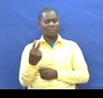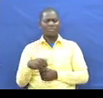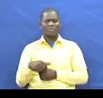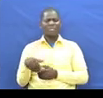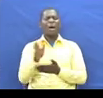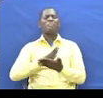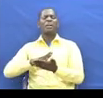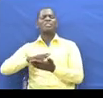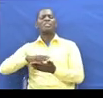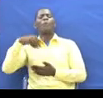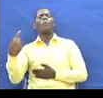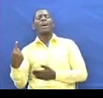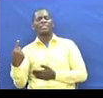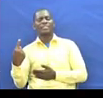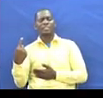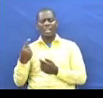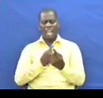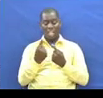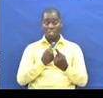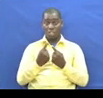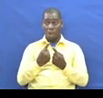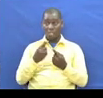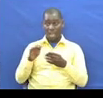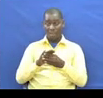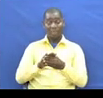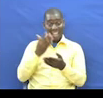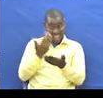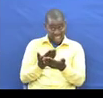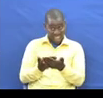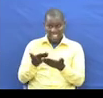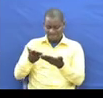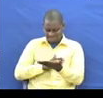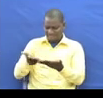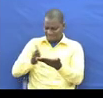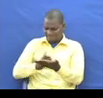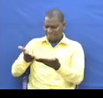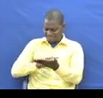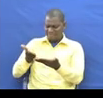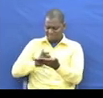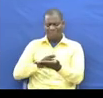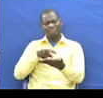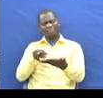2, part 1. There are about, let me see them,